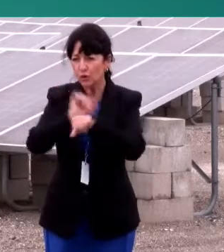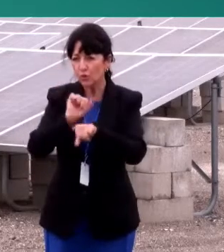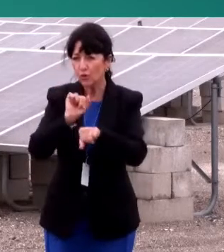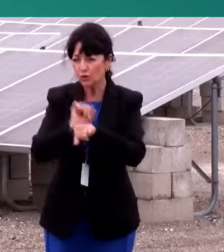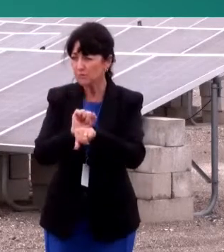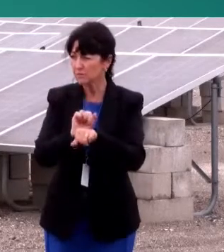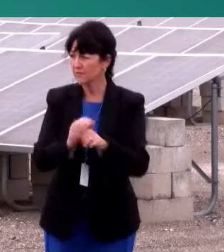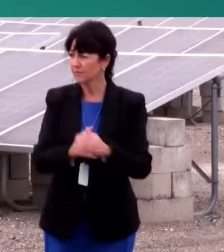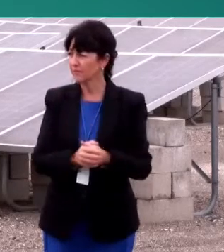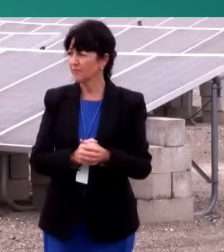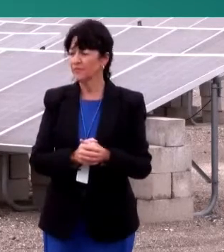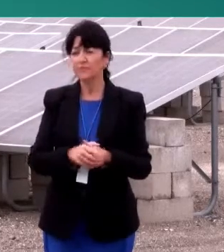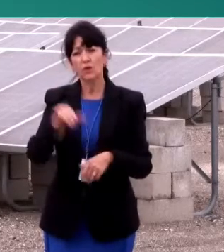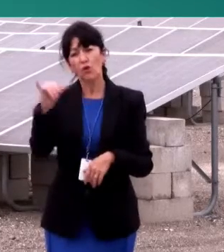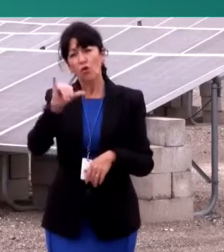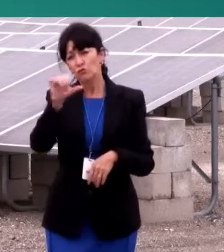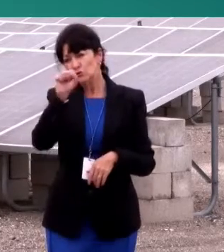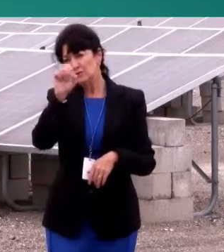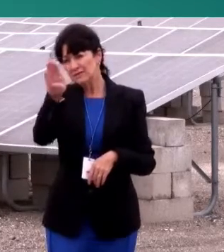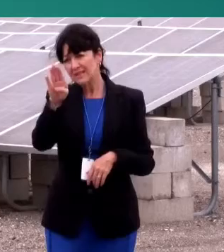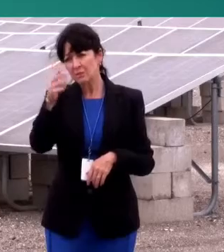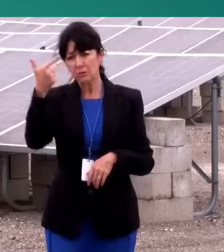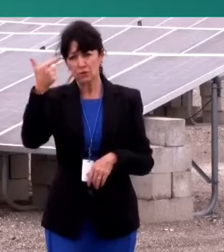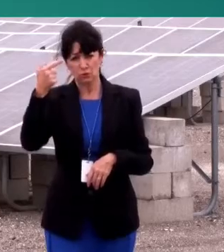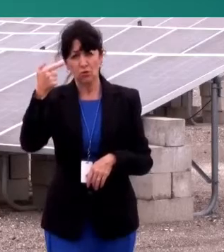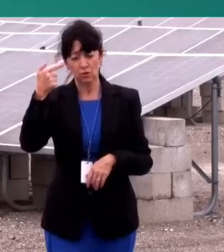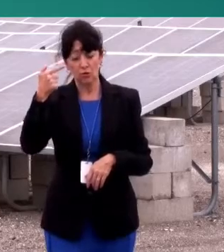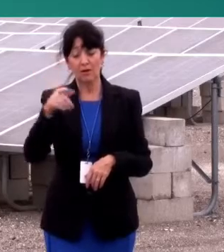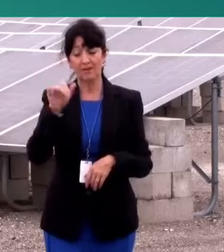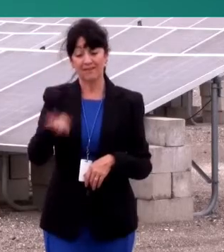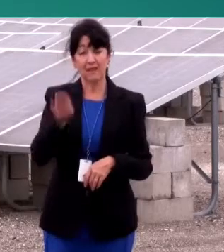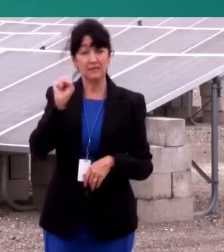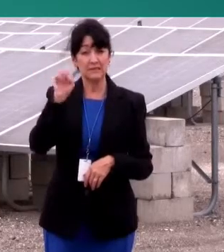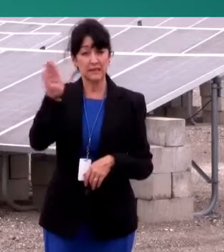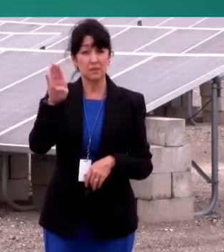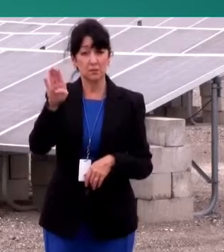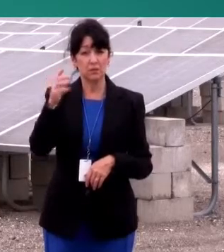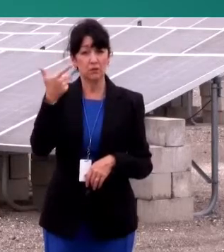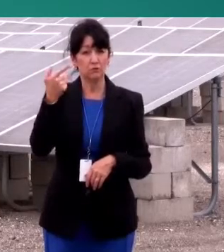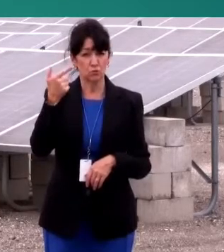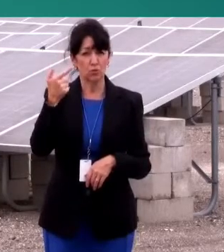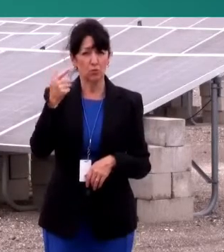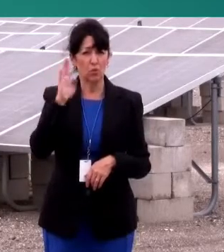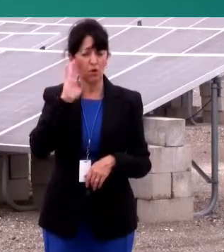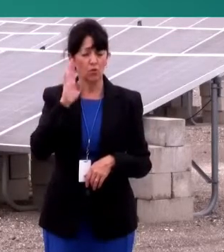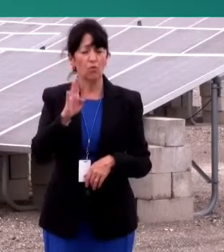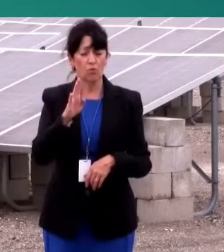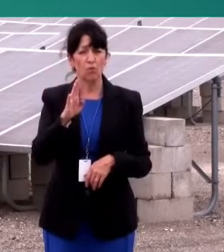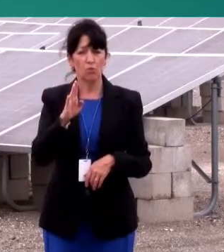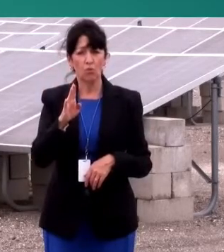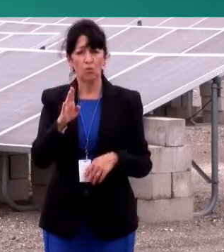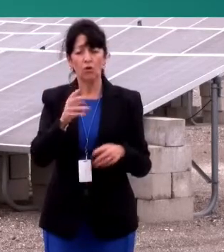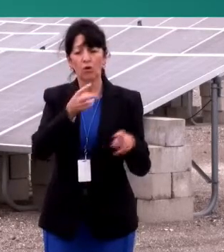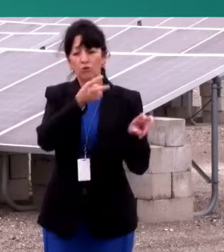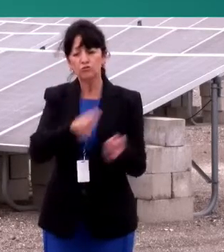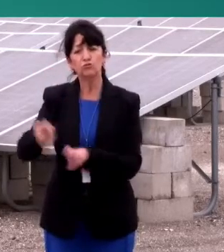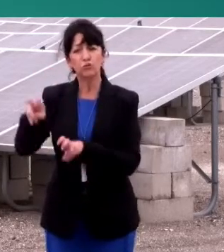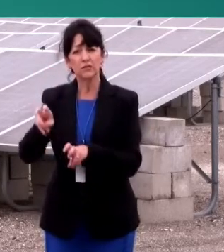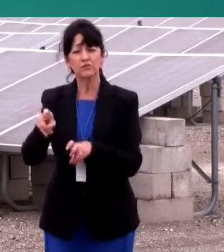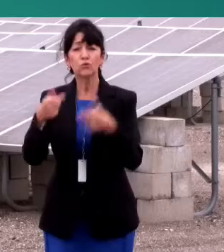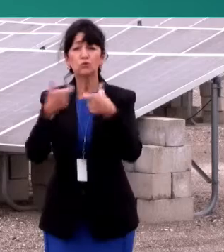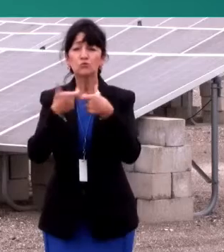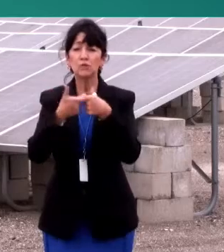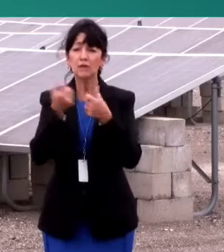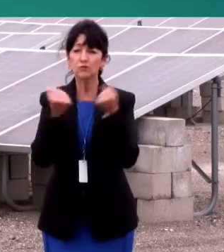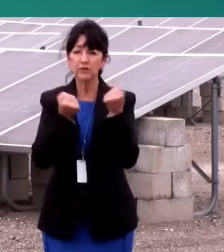sign Senate Bill 21, which will advance our efforts to transition to electric vehicles, another